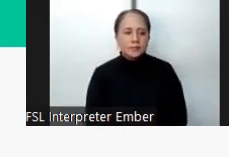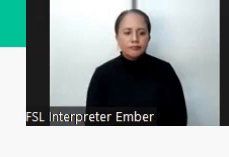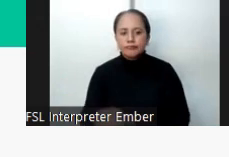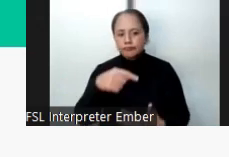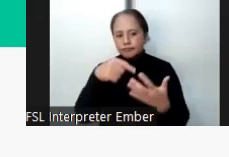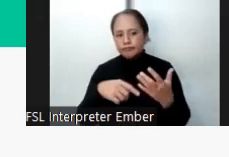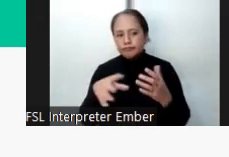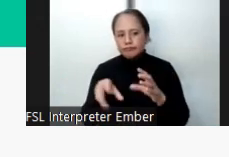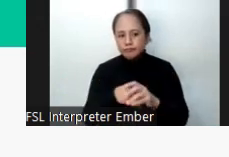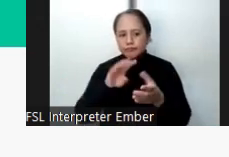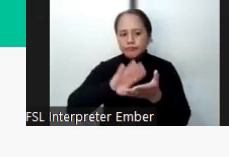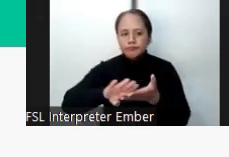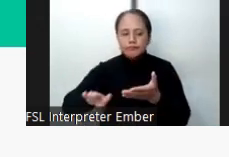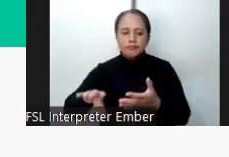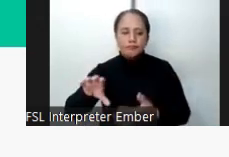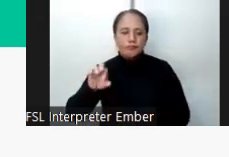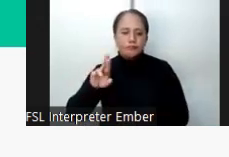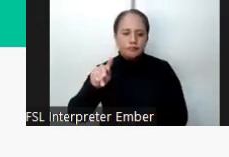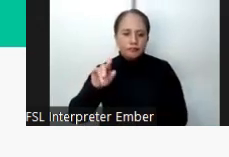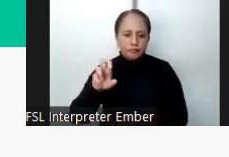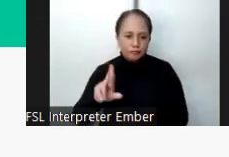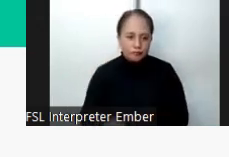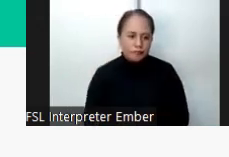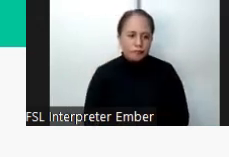are the inclusion and exclusion criteria.